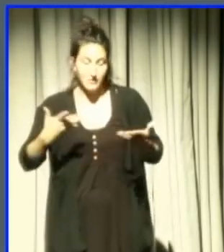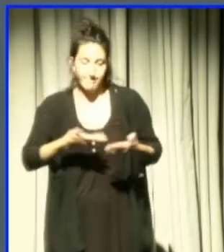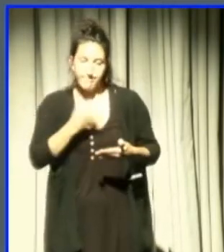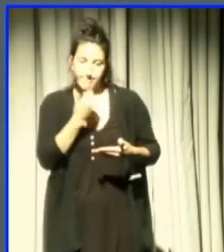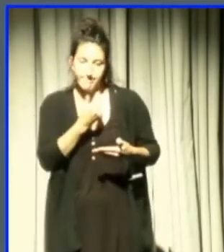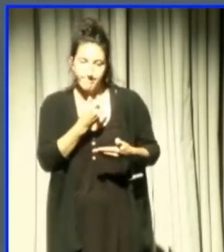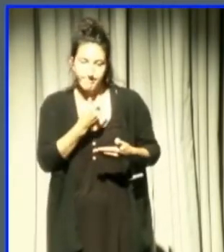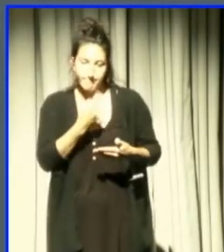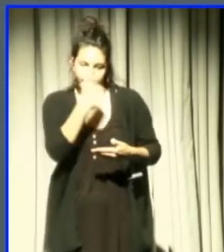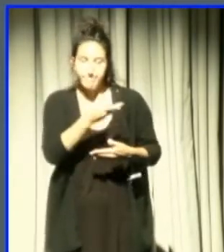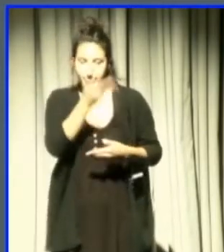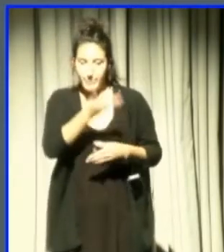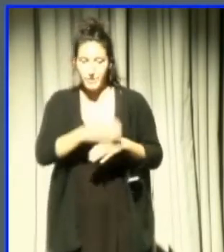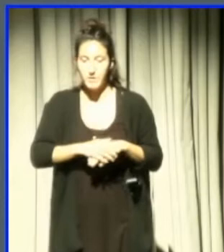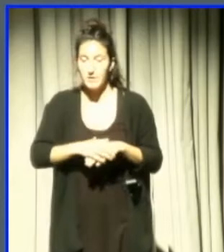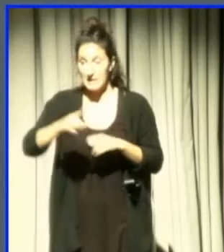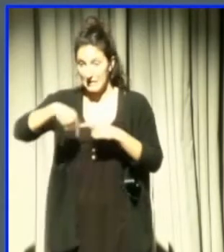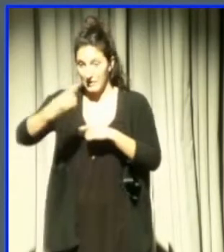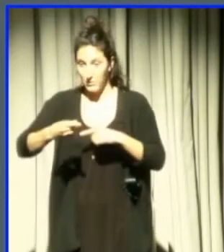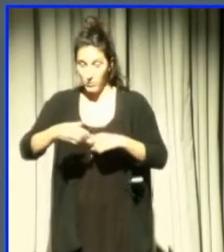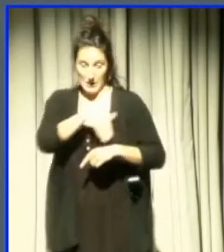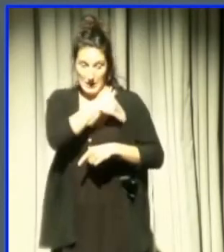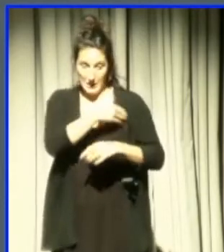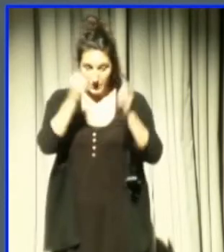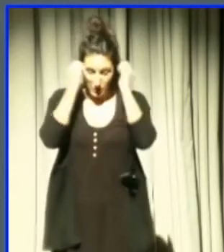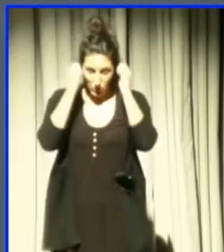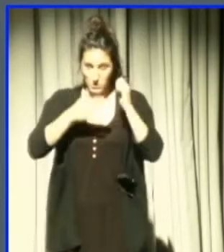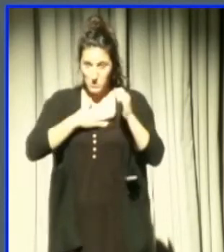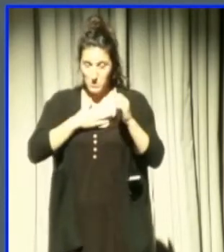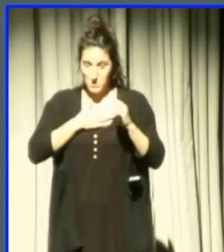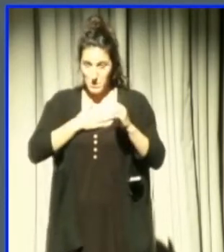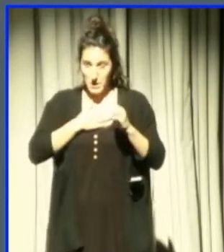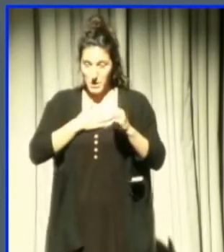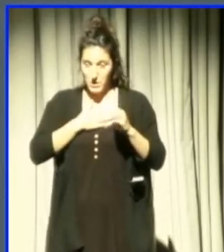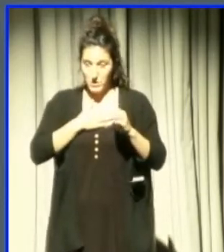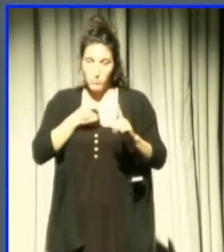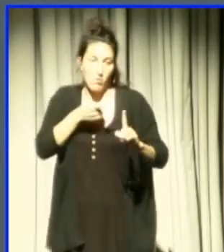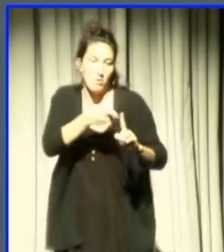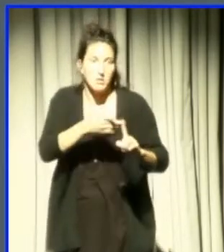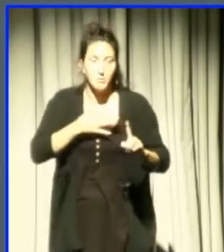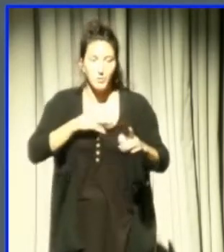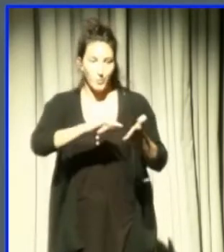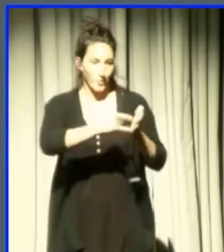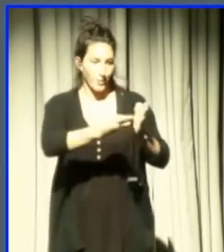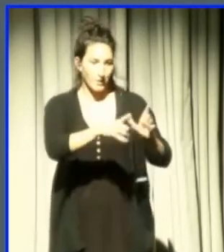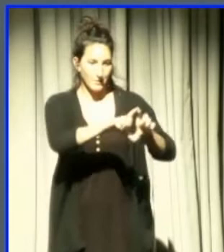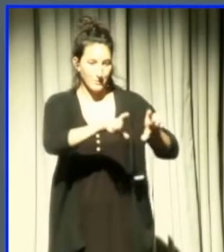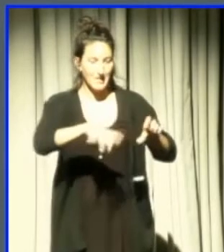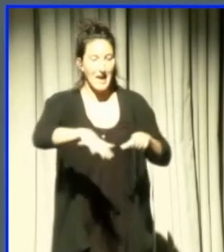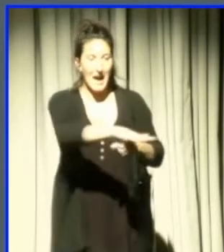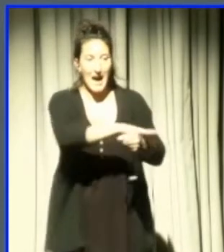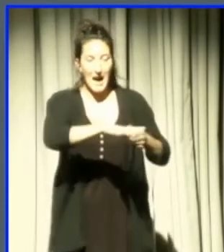by the idea of doing an entrepreneurial project in the digital space, I founded a company with my brother, which is